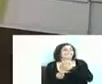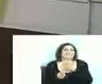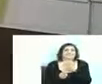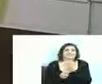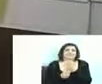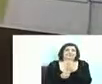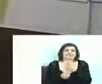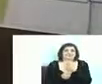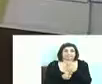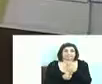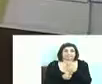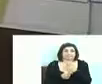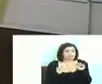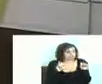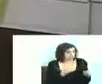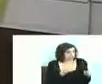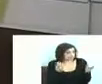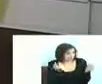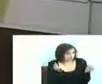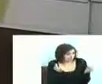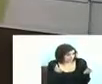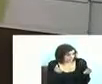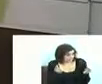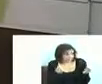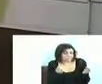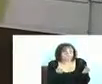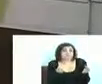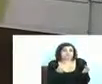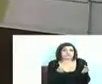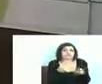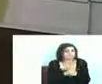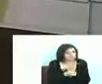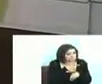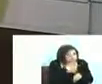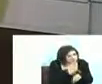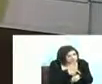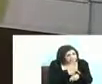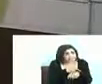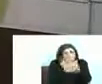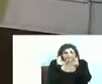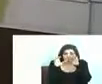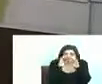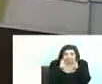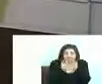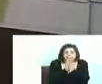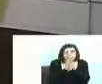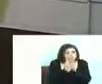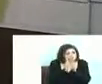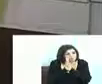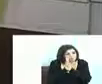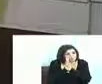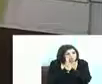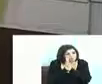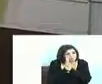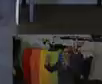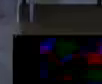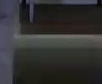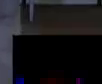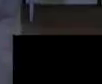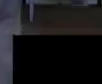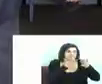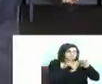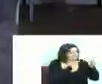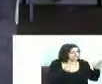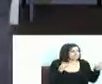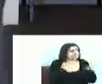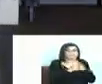But what we can do is we can spend our time in conversation and prayer with one another. We can open ourselves up to this God and